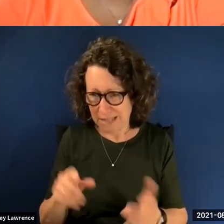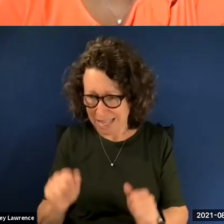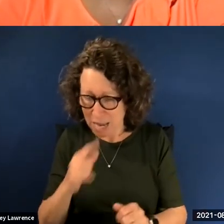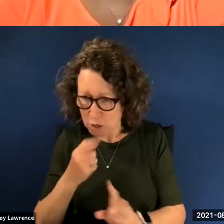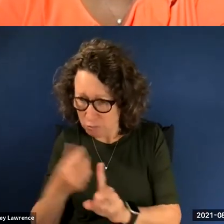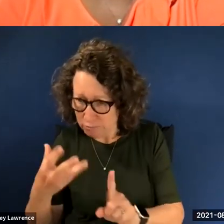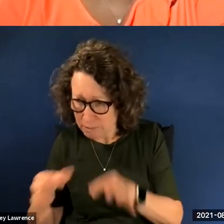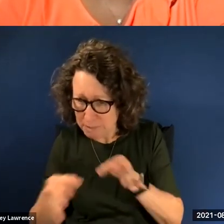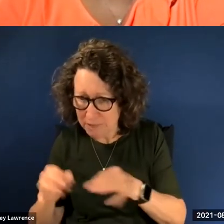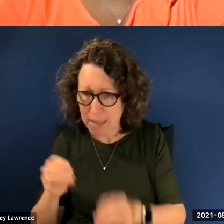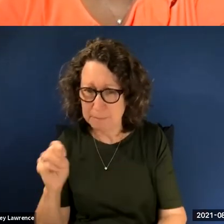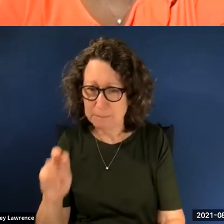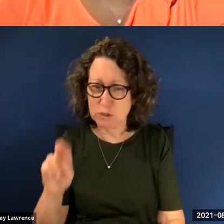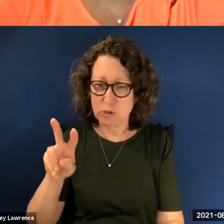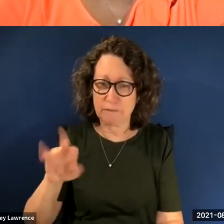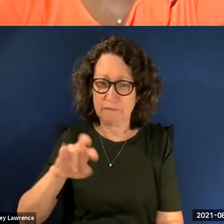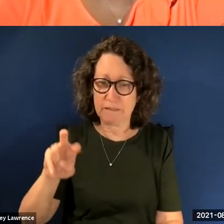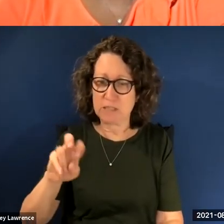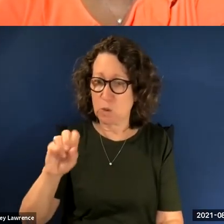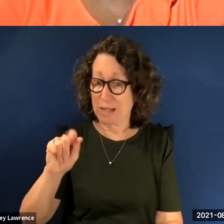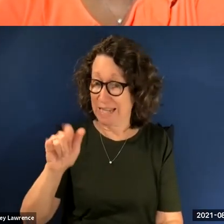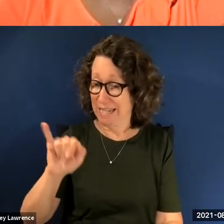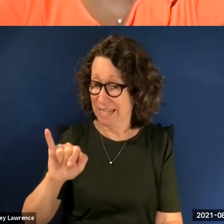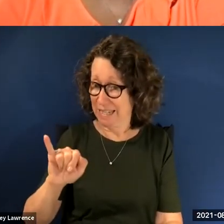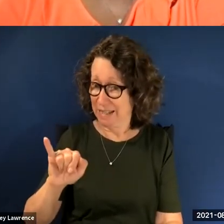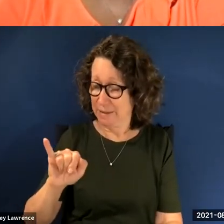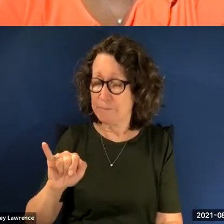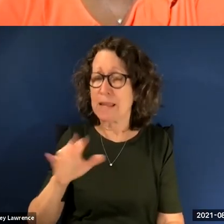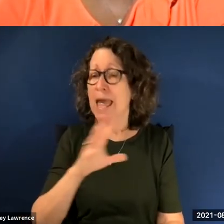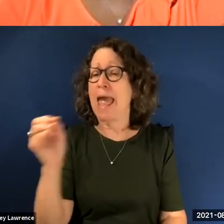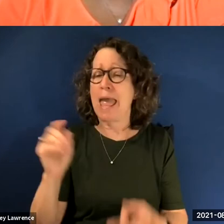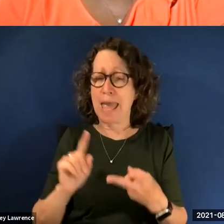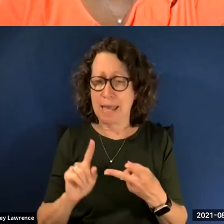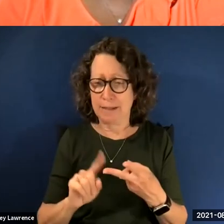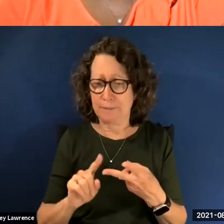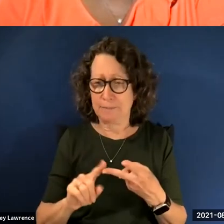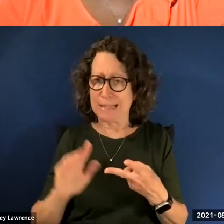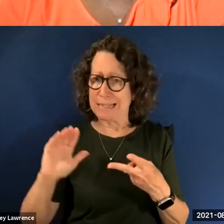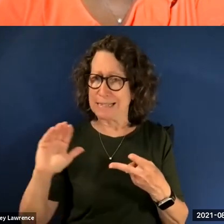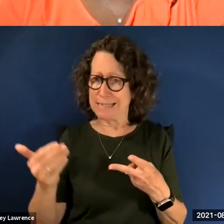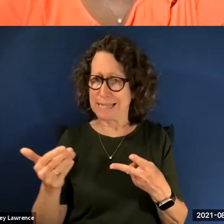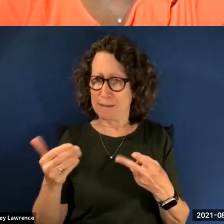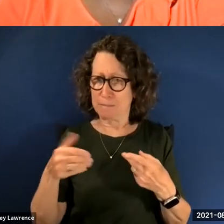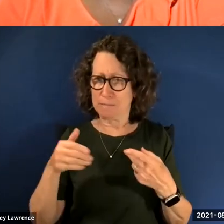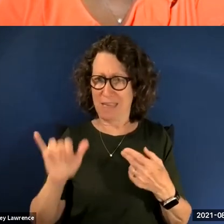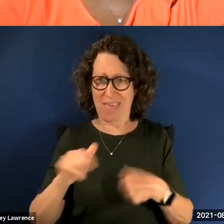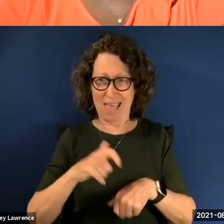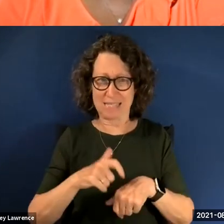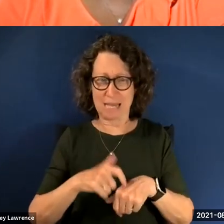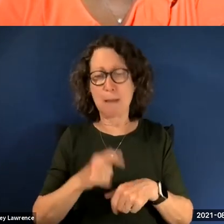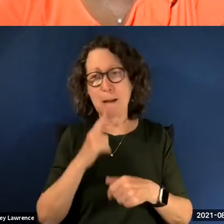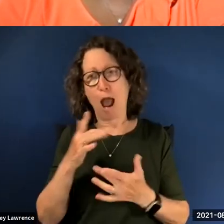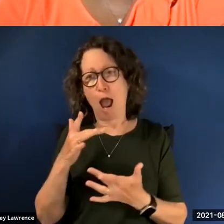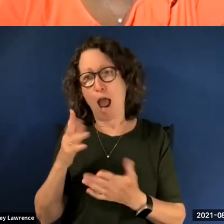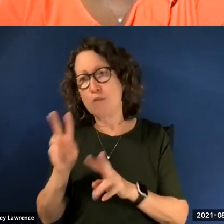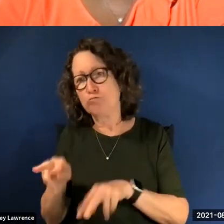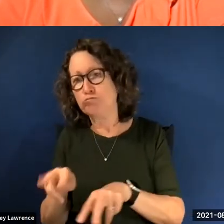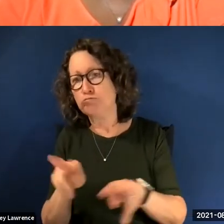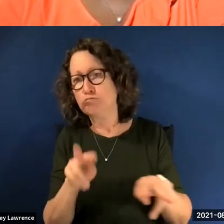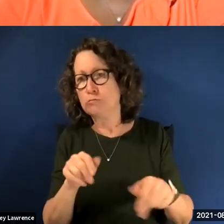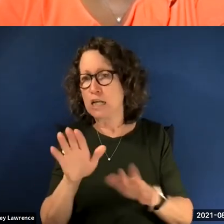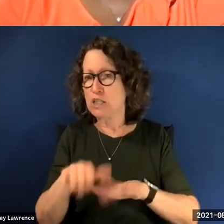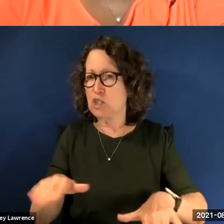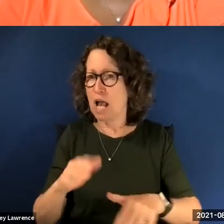speak to that figure? And also, it seemed to me at the time, I even toured the